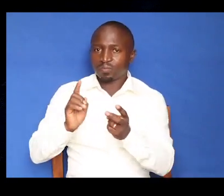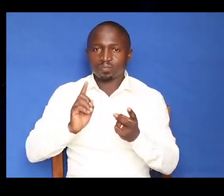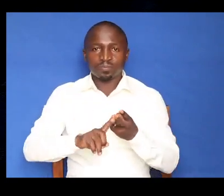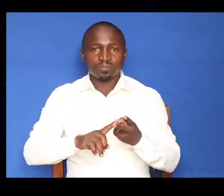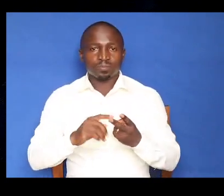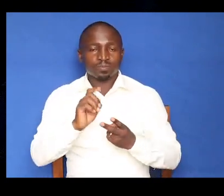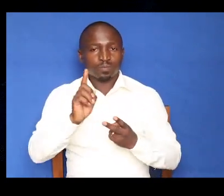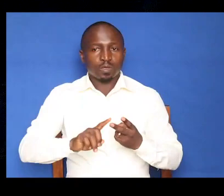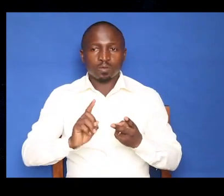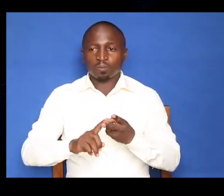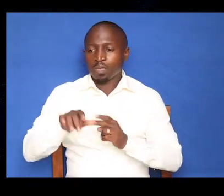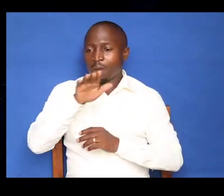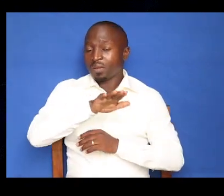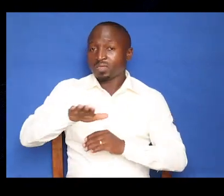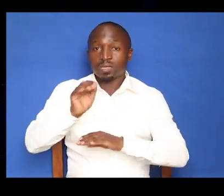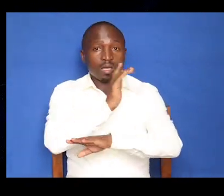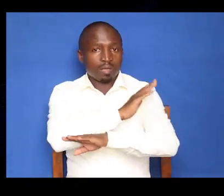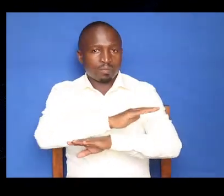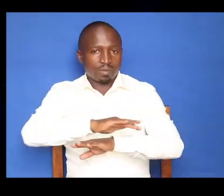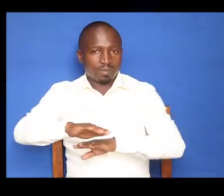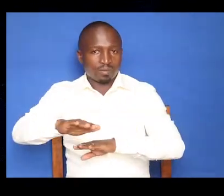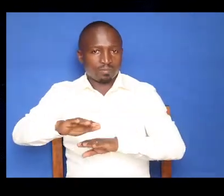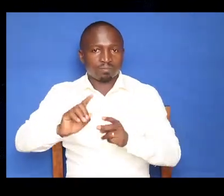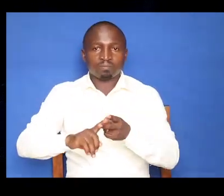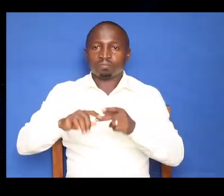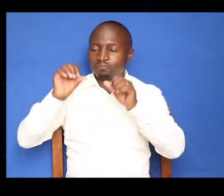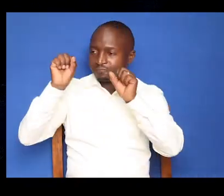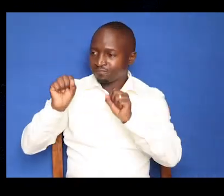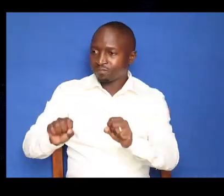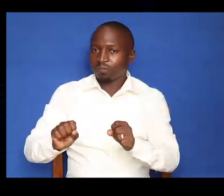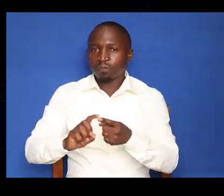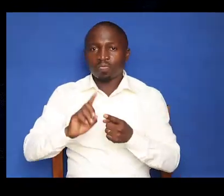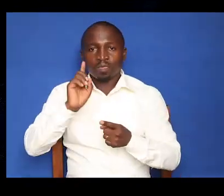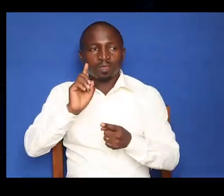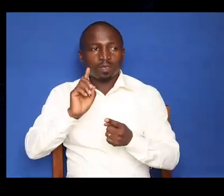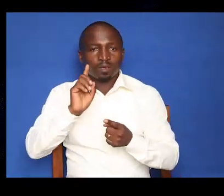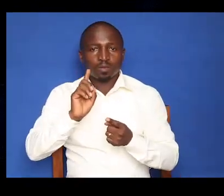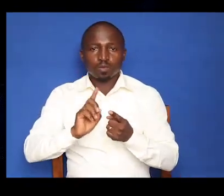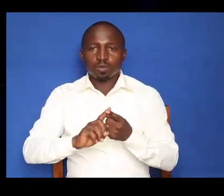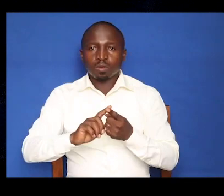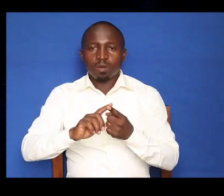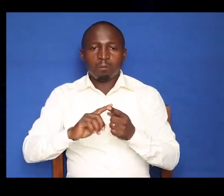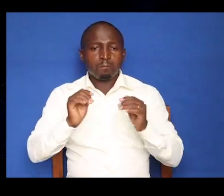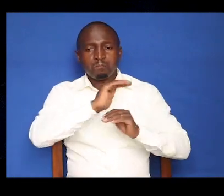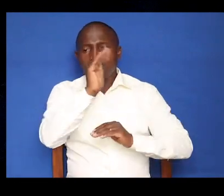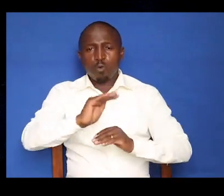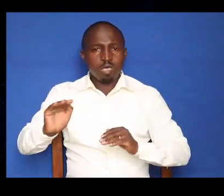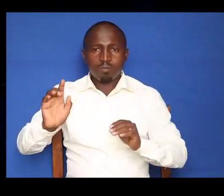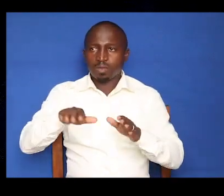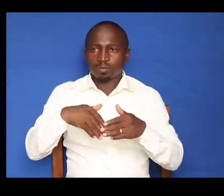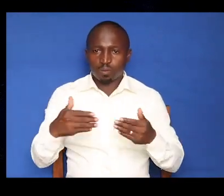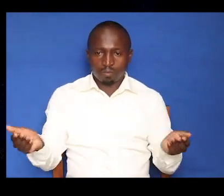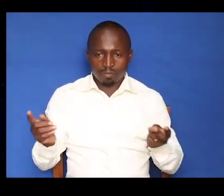Therefore, the oceanic environment should have absence of strong